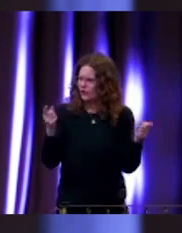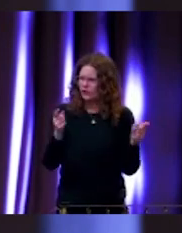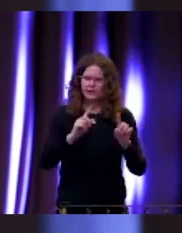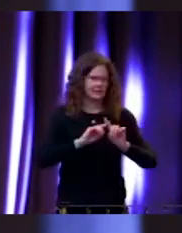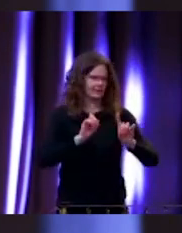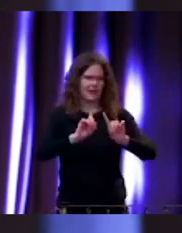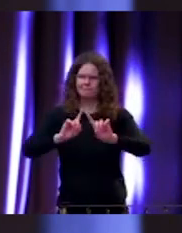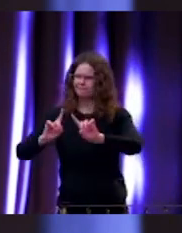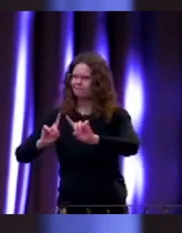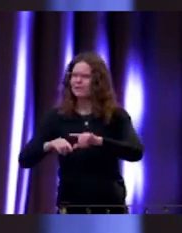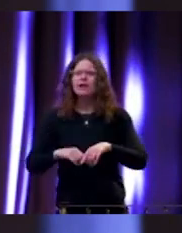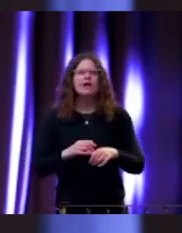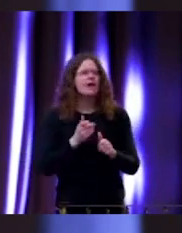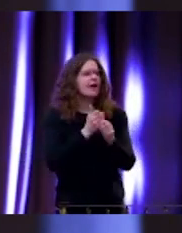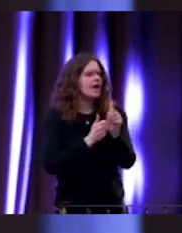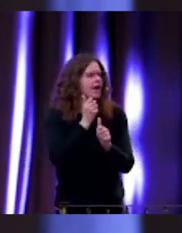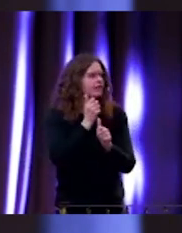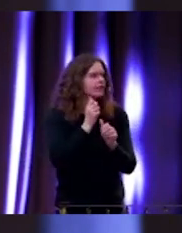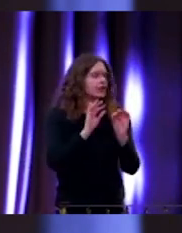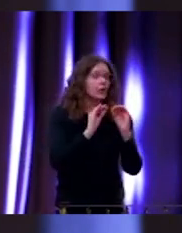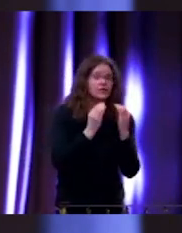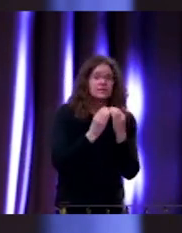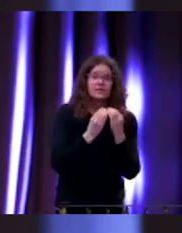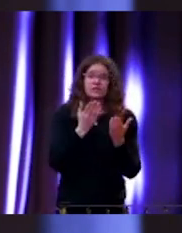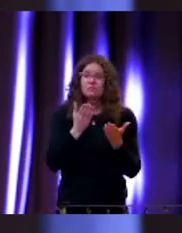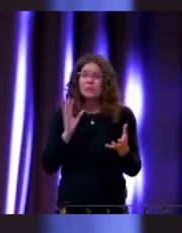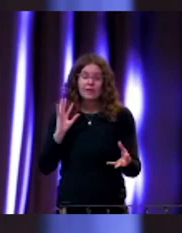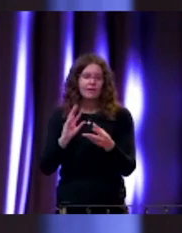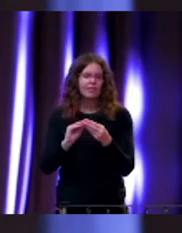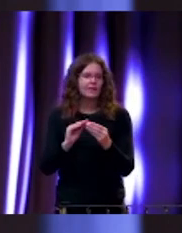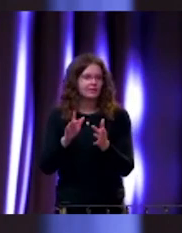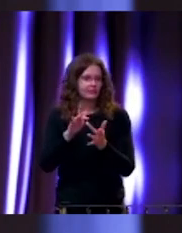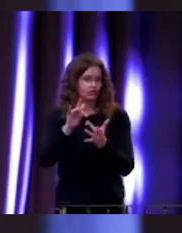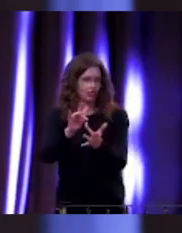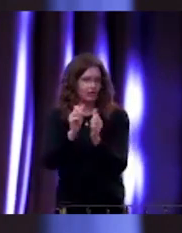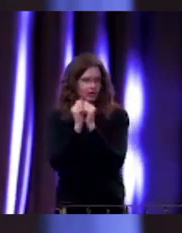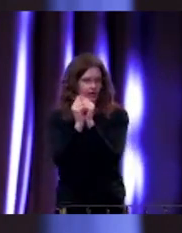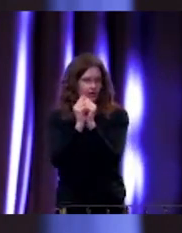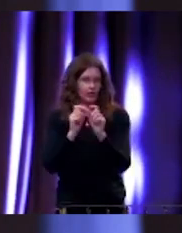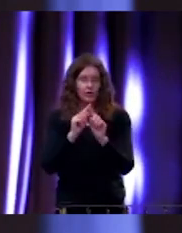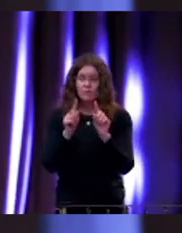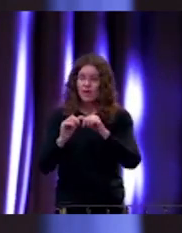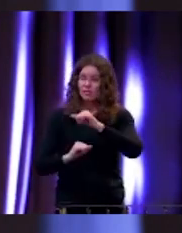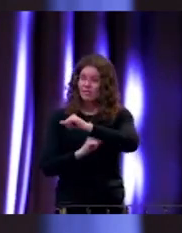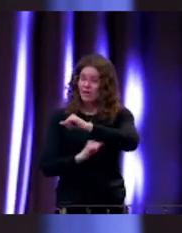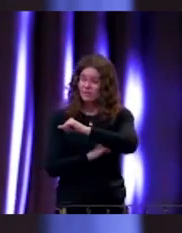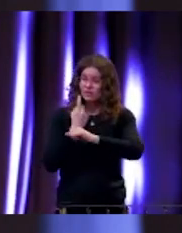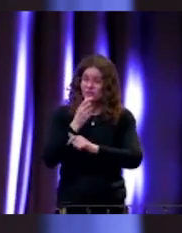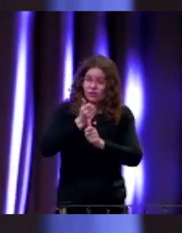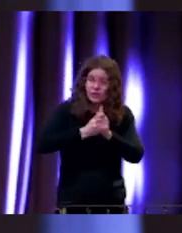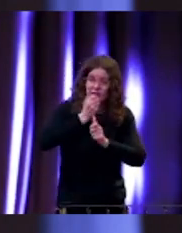foundation of each individual and each organization, every artist in this room, how that